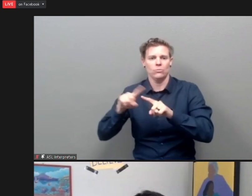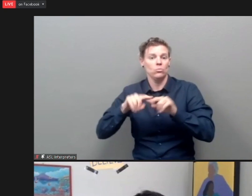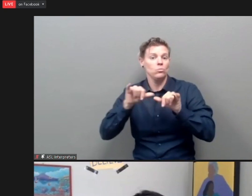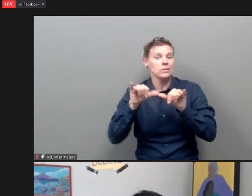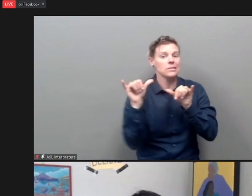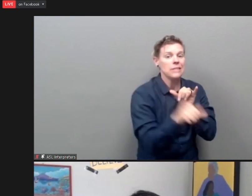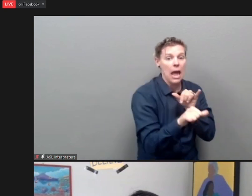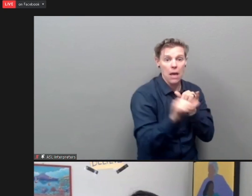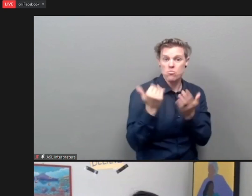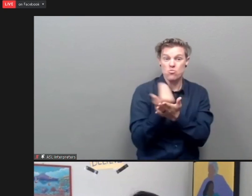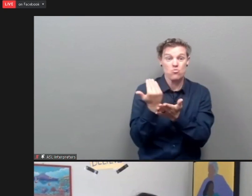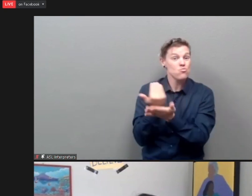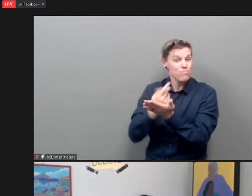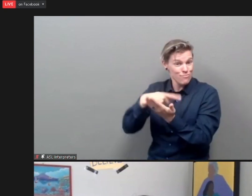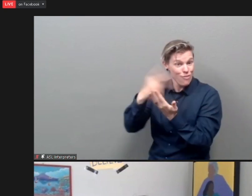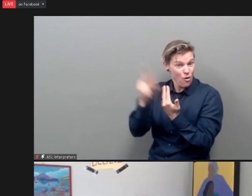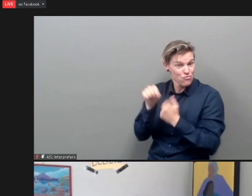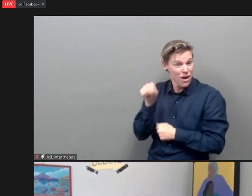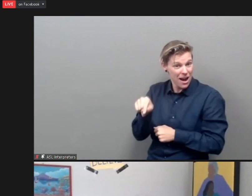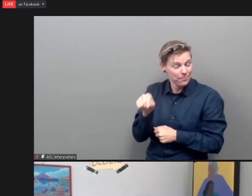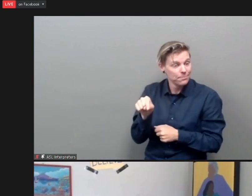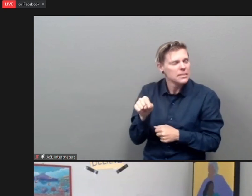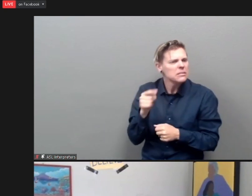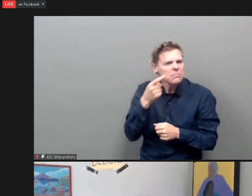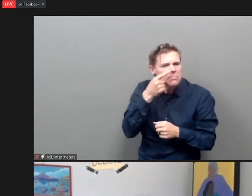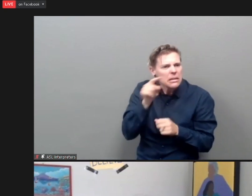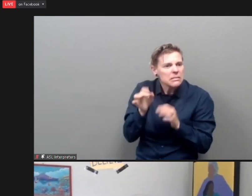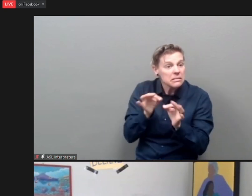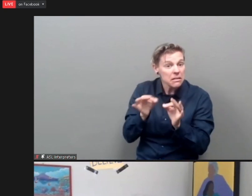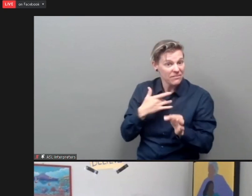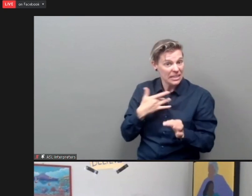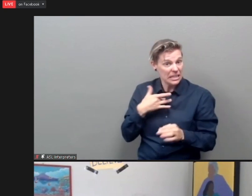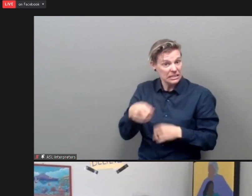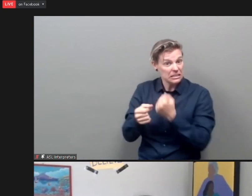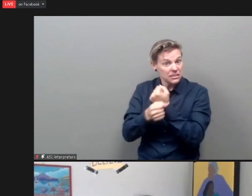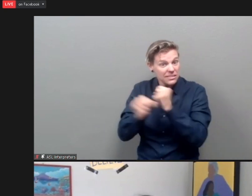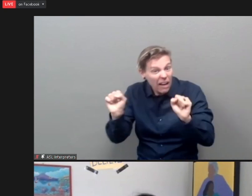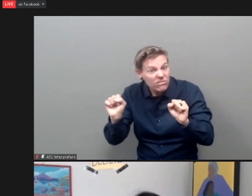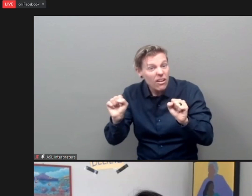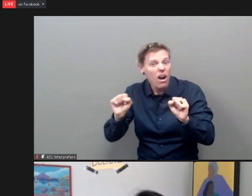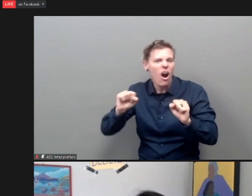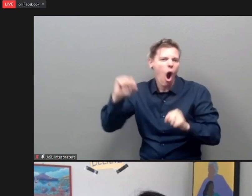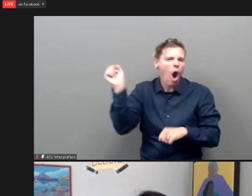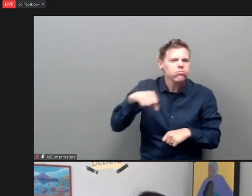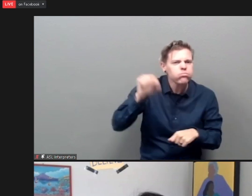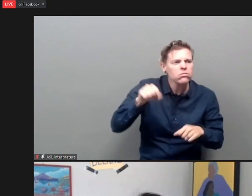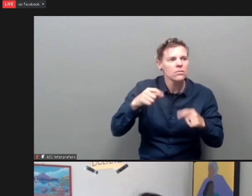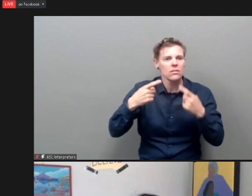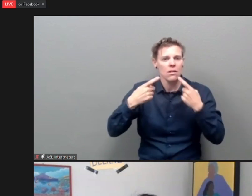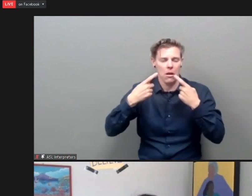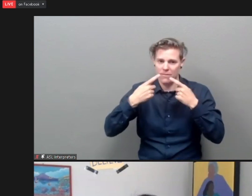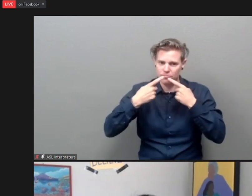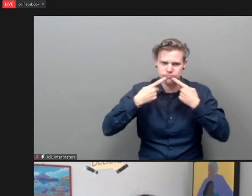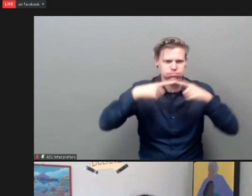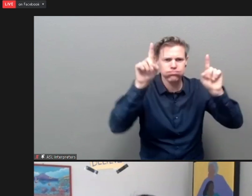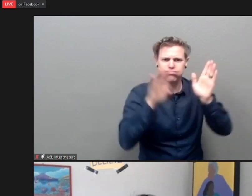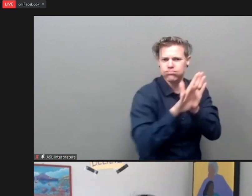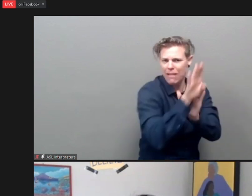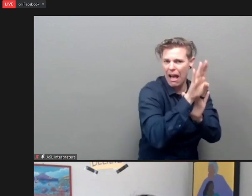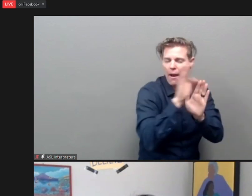a 10-day quarantine. If anyone's able to kind of give me a little bit more information about that so that I